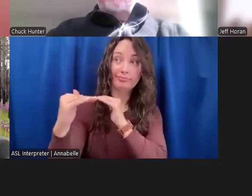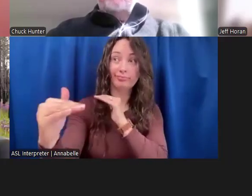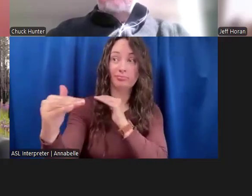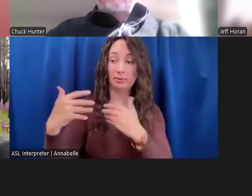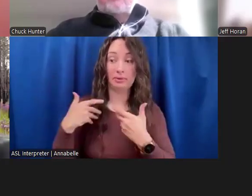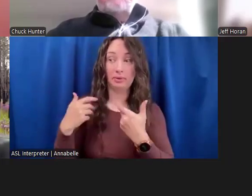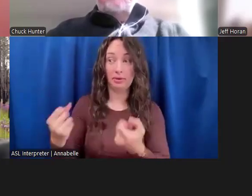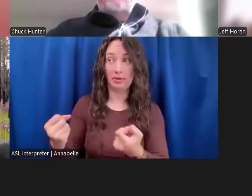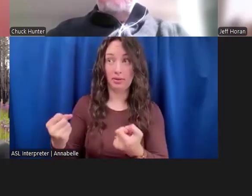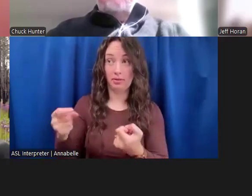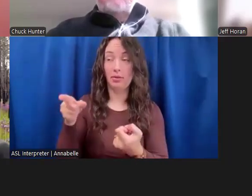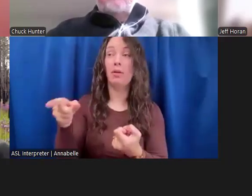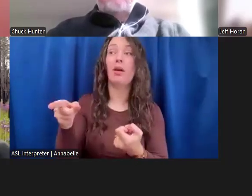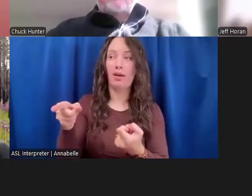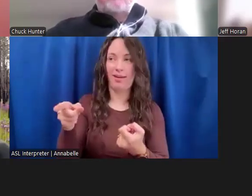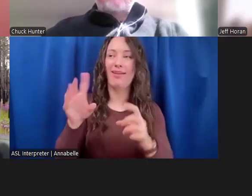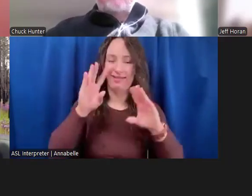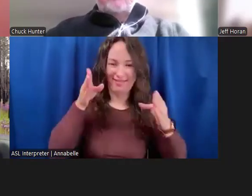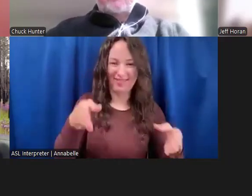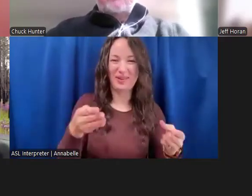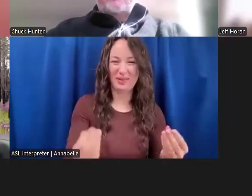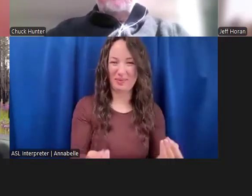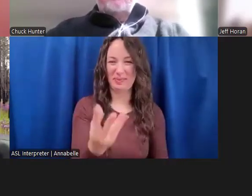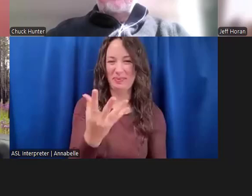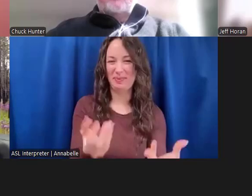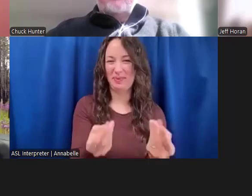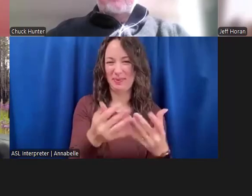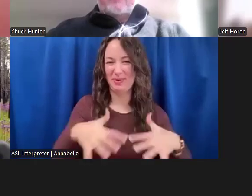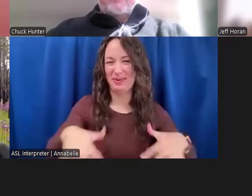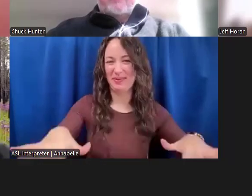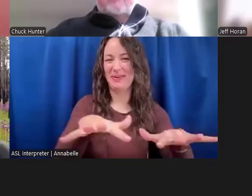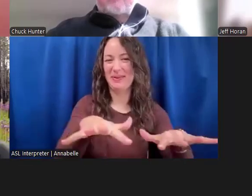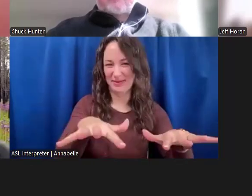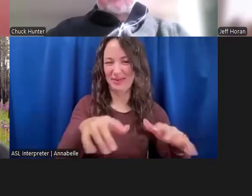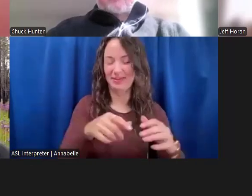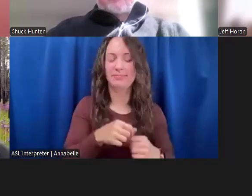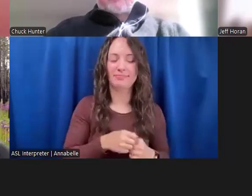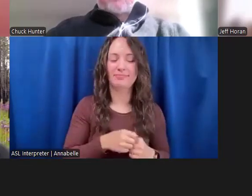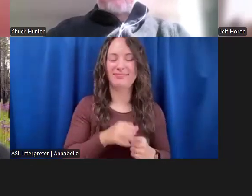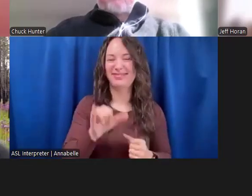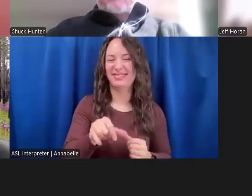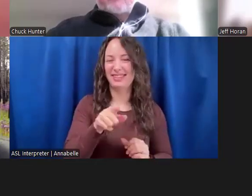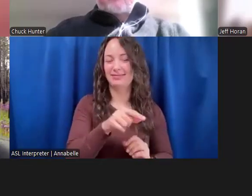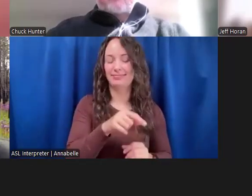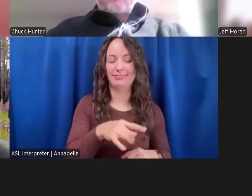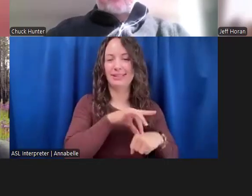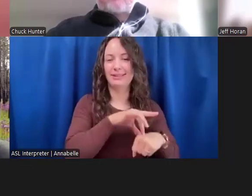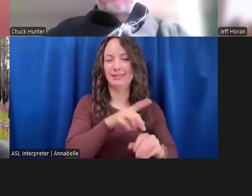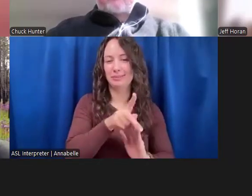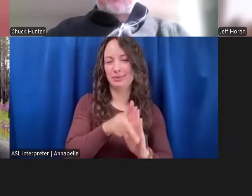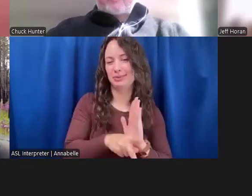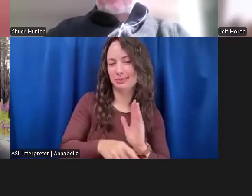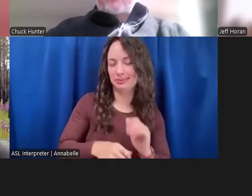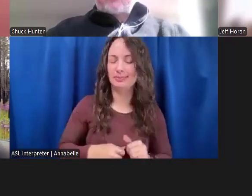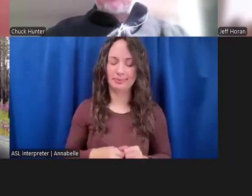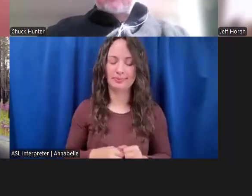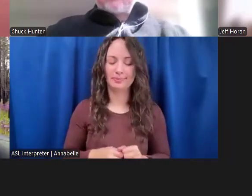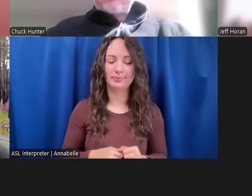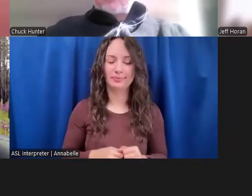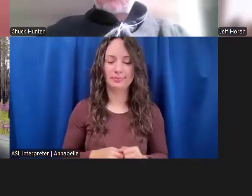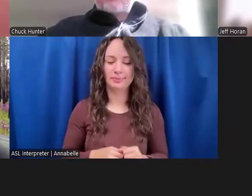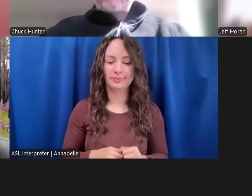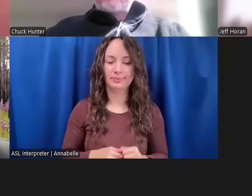more attention to the ground cover. It would be an ecological principle. And again, I just try to point out